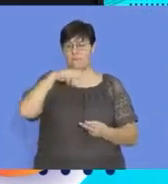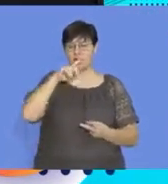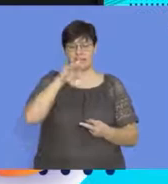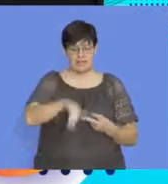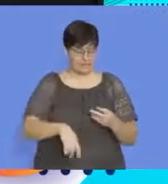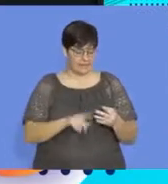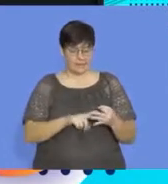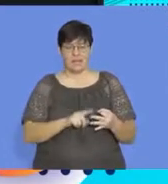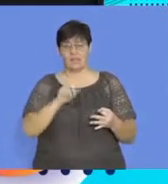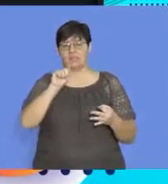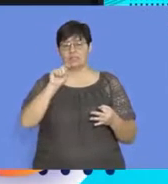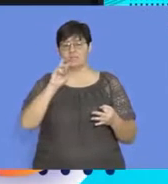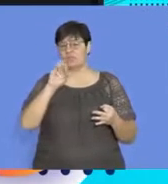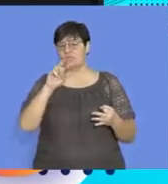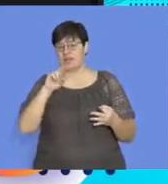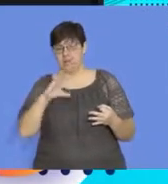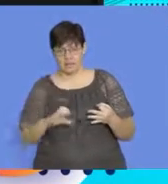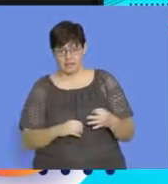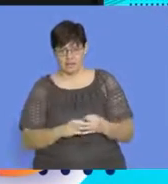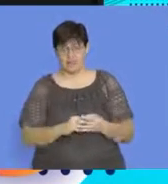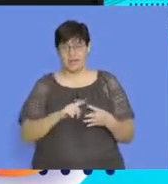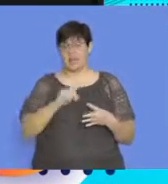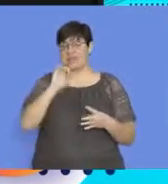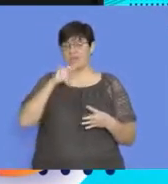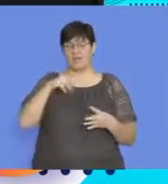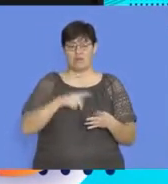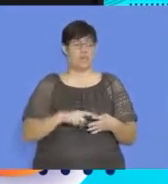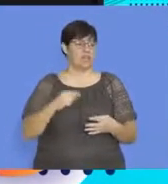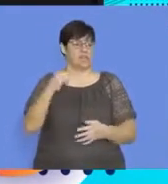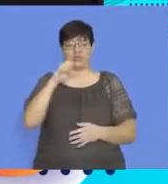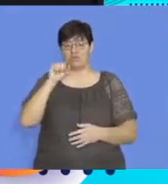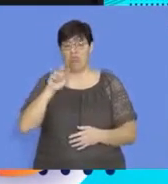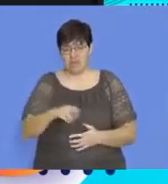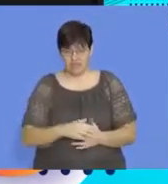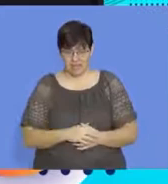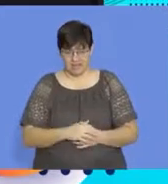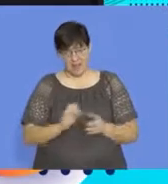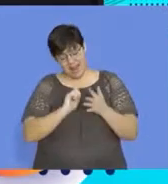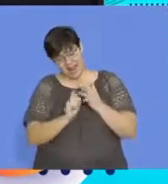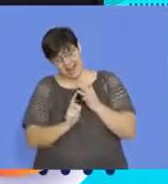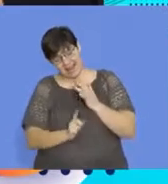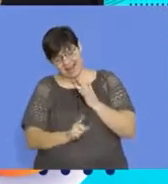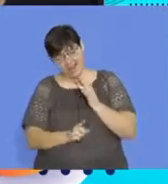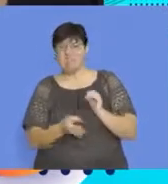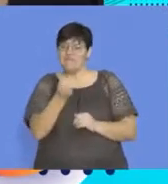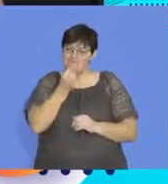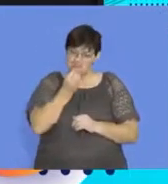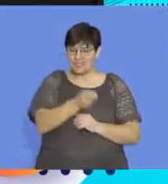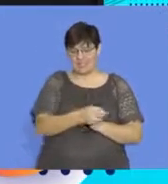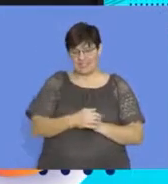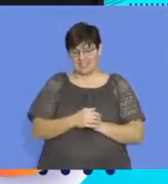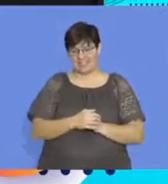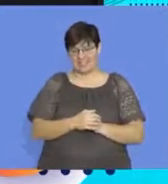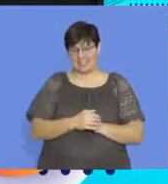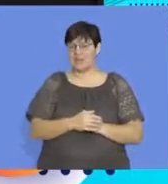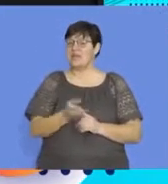turmeric, right? Saffron, ginger, right? What are all of them? They are all food, right? So what we eat, and